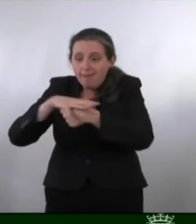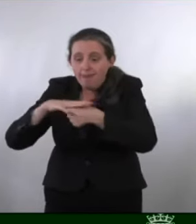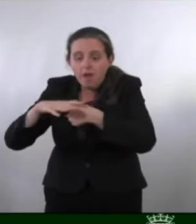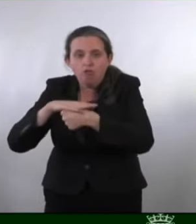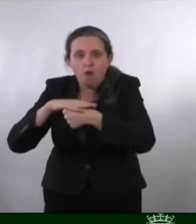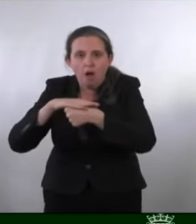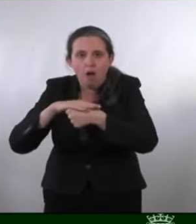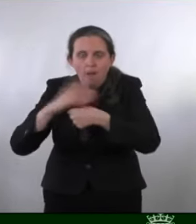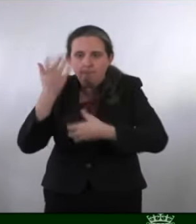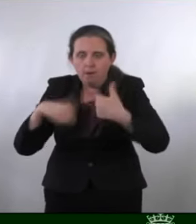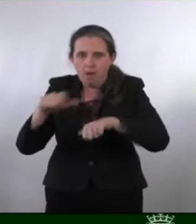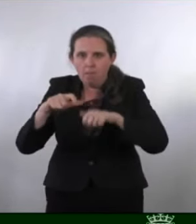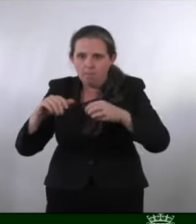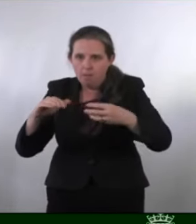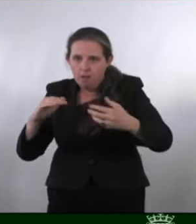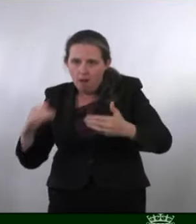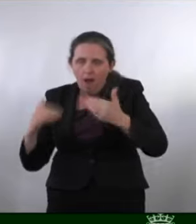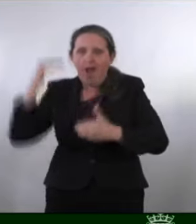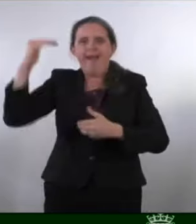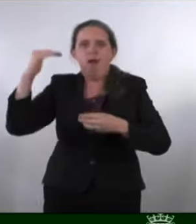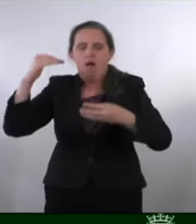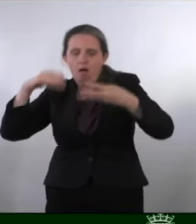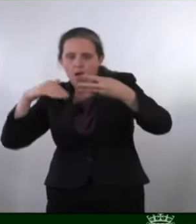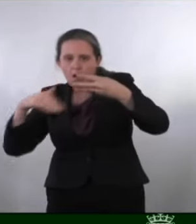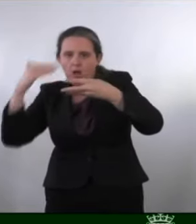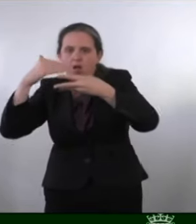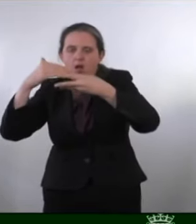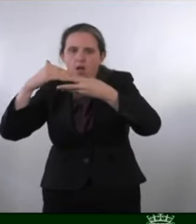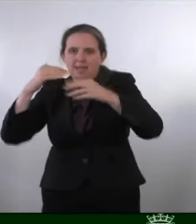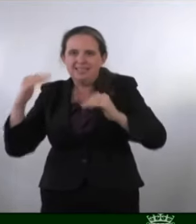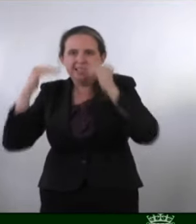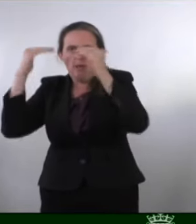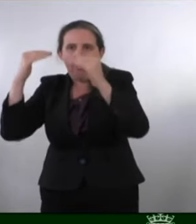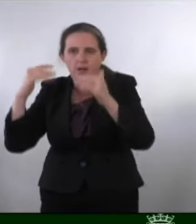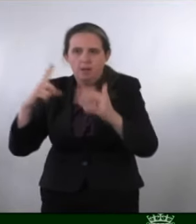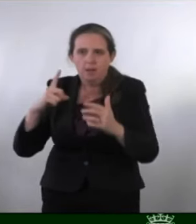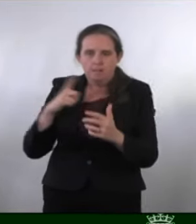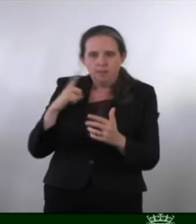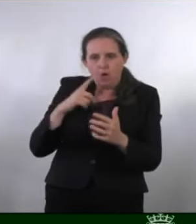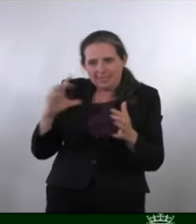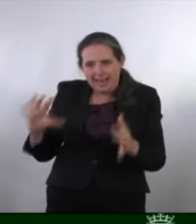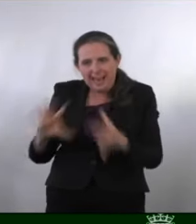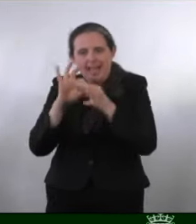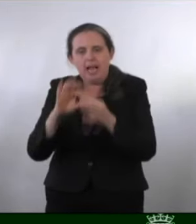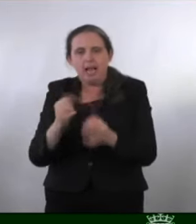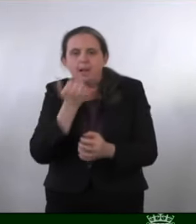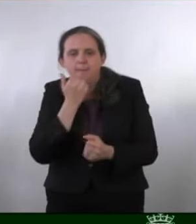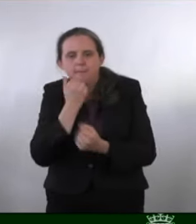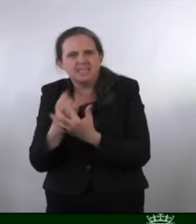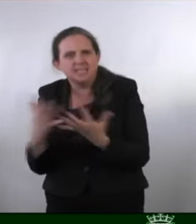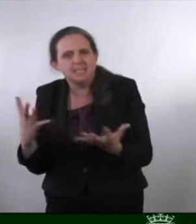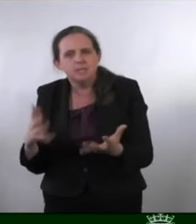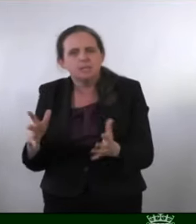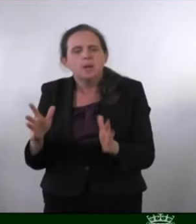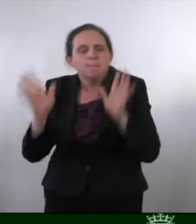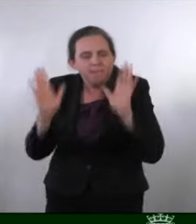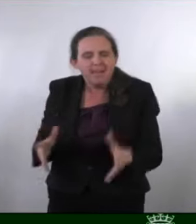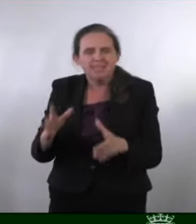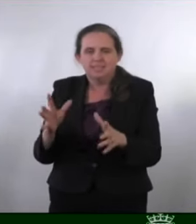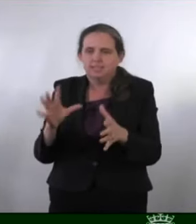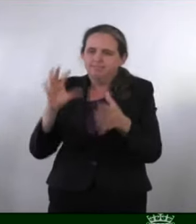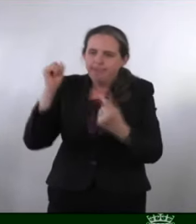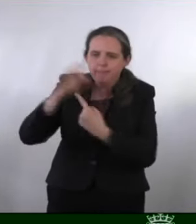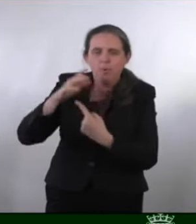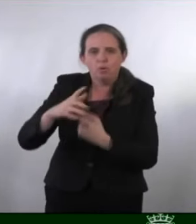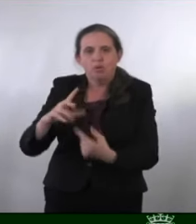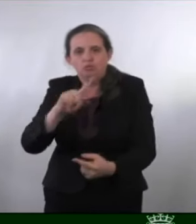higher tier, more accurately, because it triggered numerical criteria if there was a specific reason. For instance,